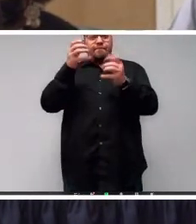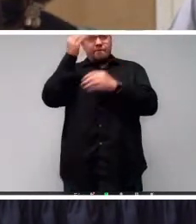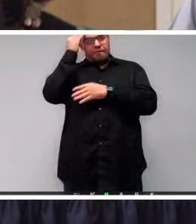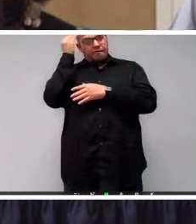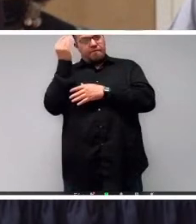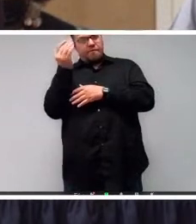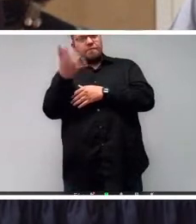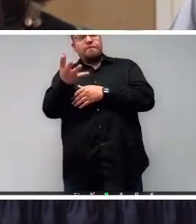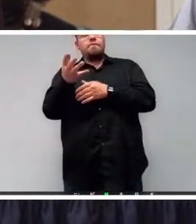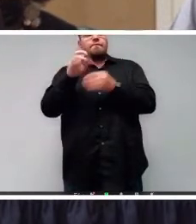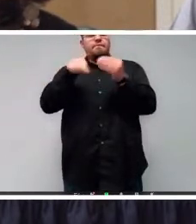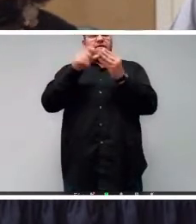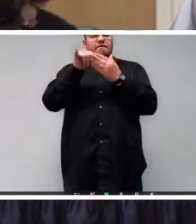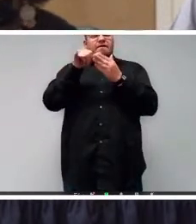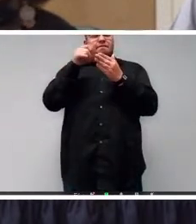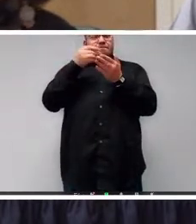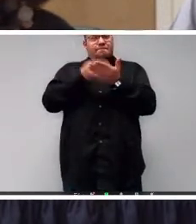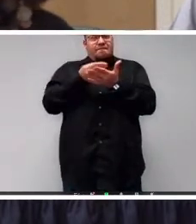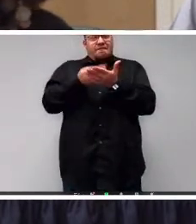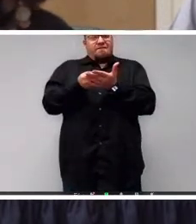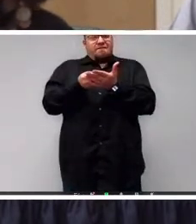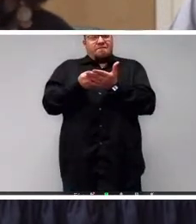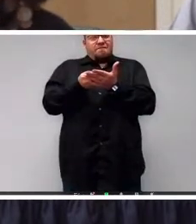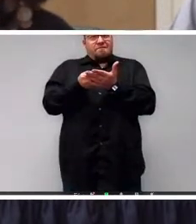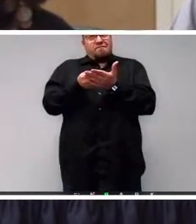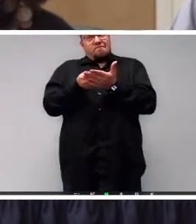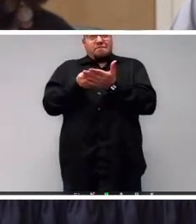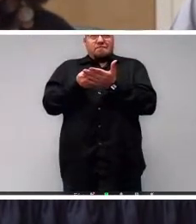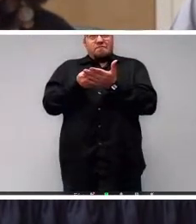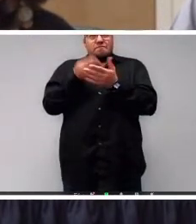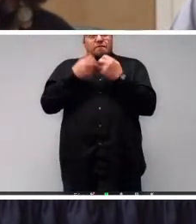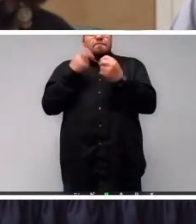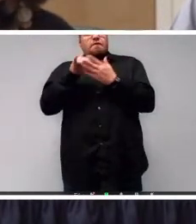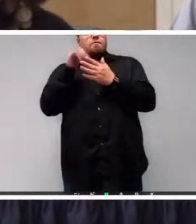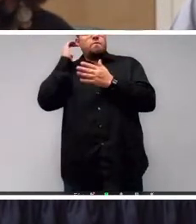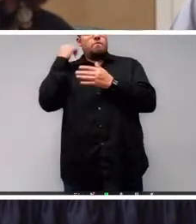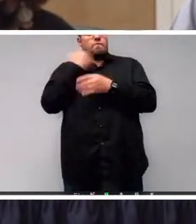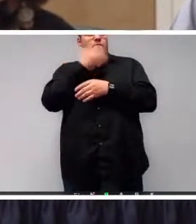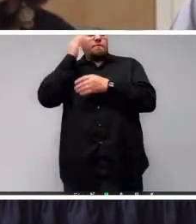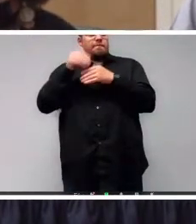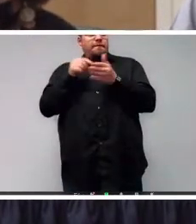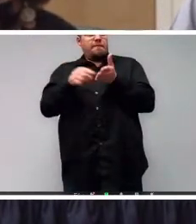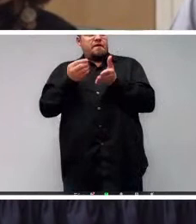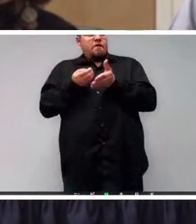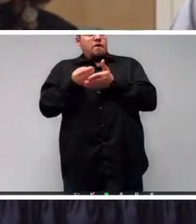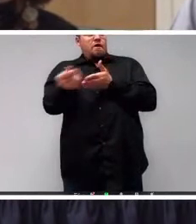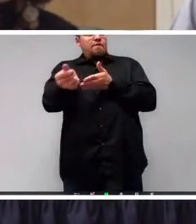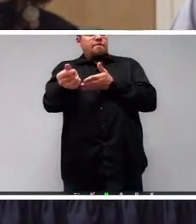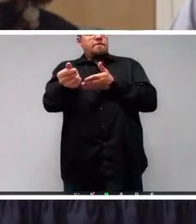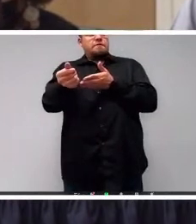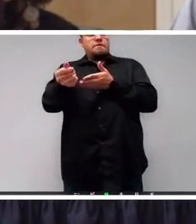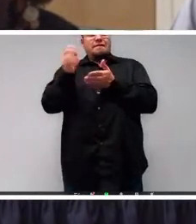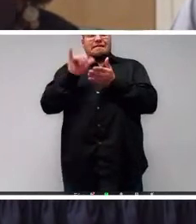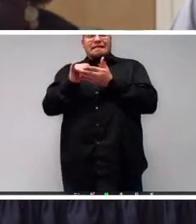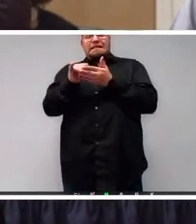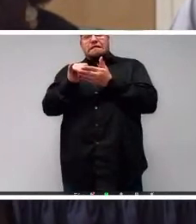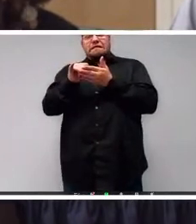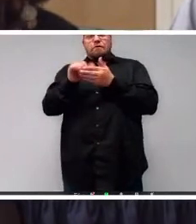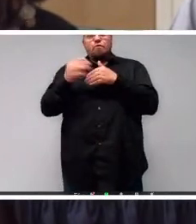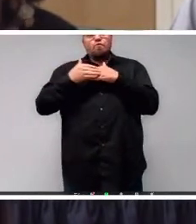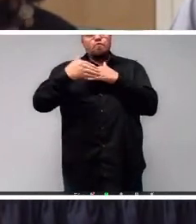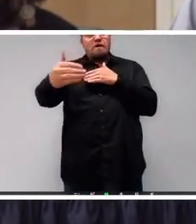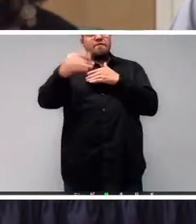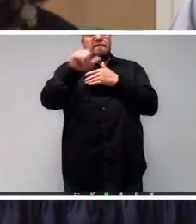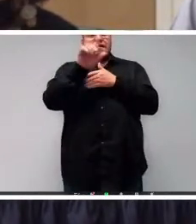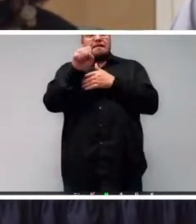implications of accepting the donation, that we'll be paying off the rest of the uncovered cost for the build